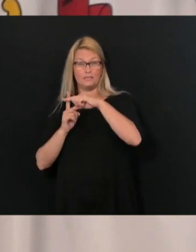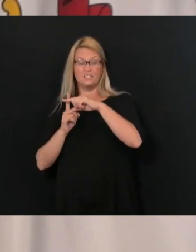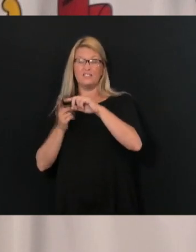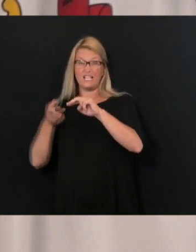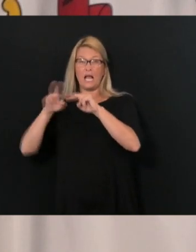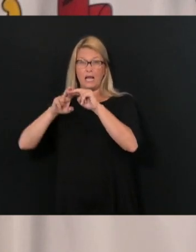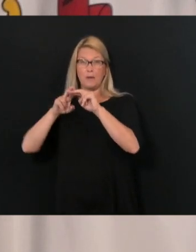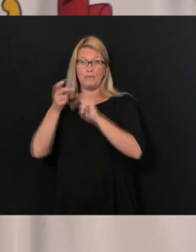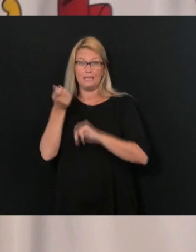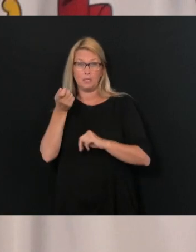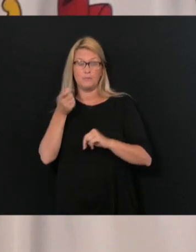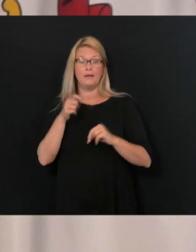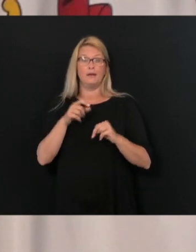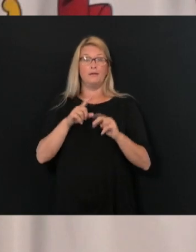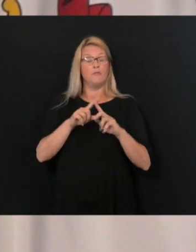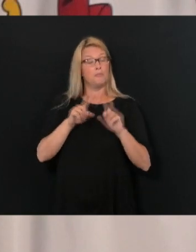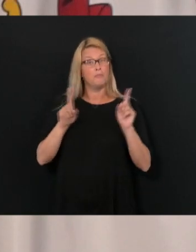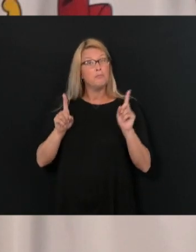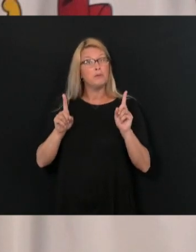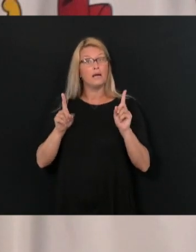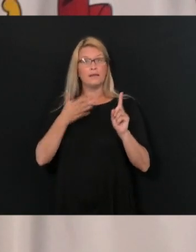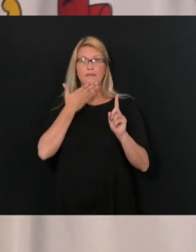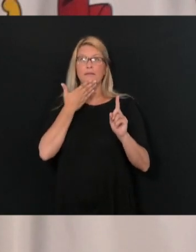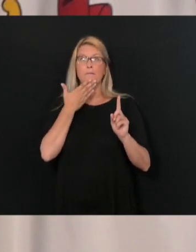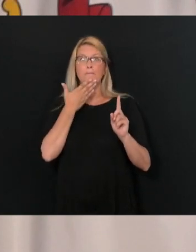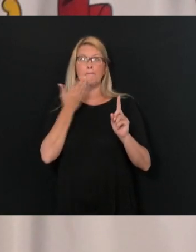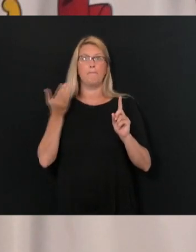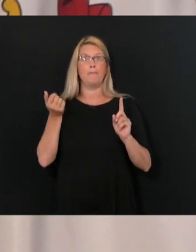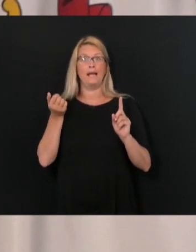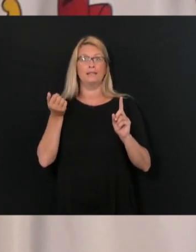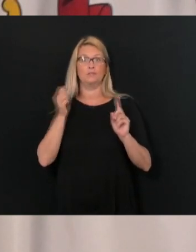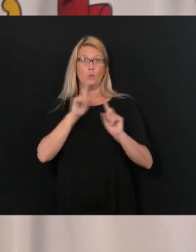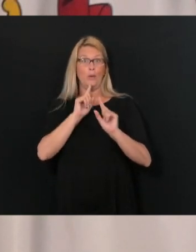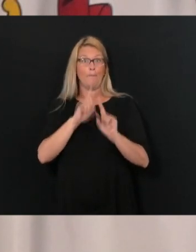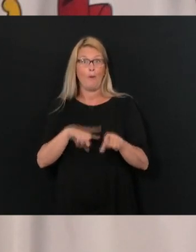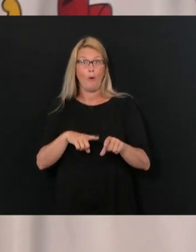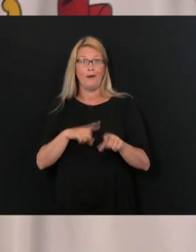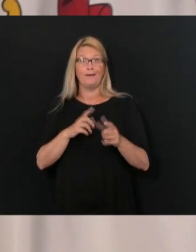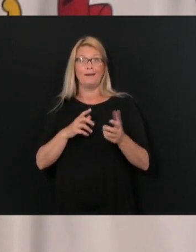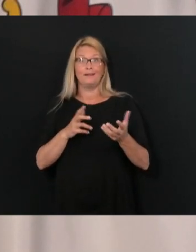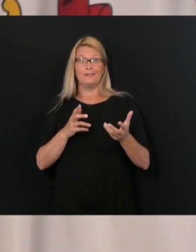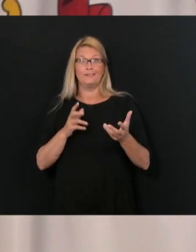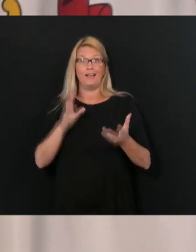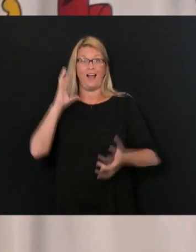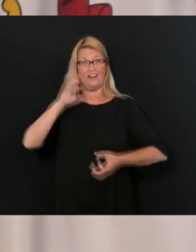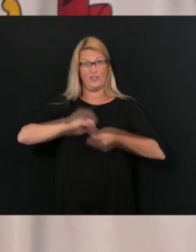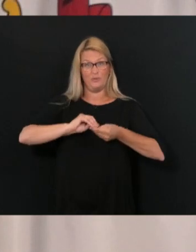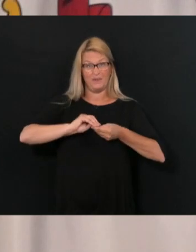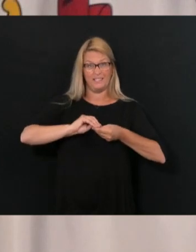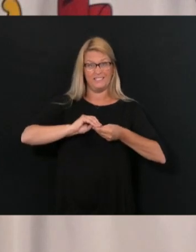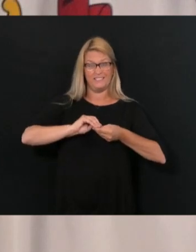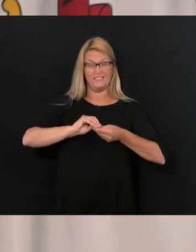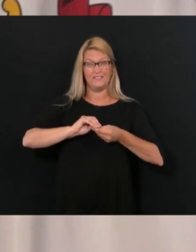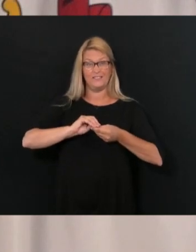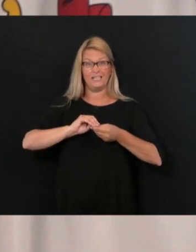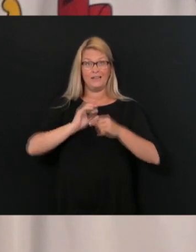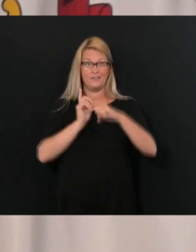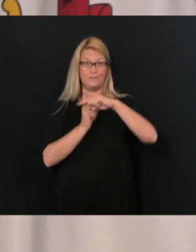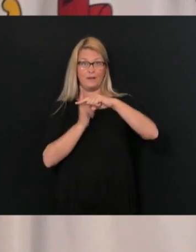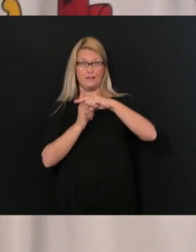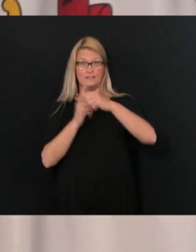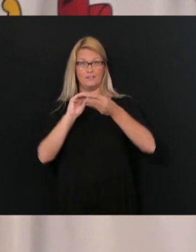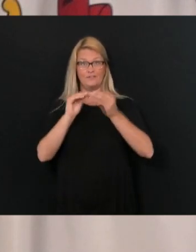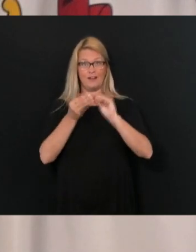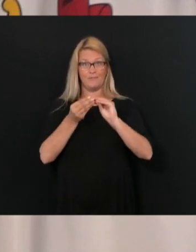teeny bit. But the best thing that I can report is, our cumulative positive